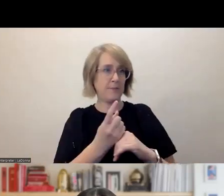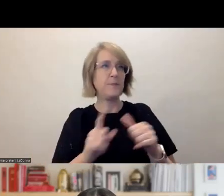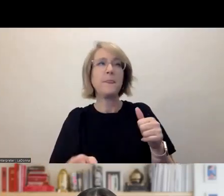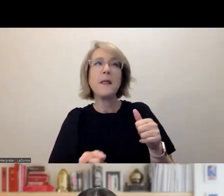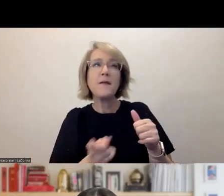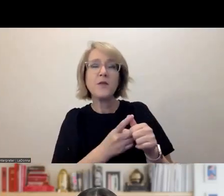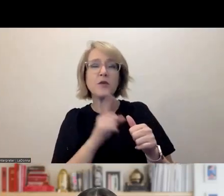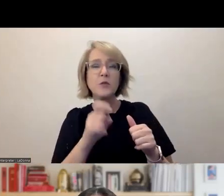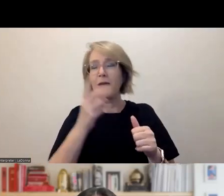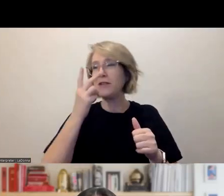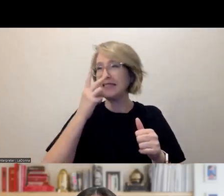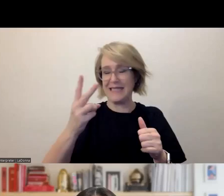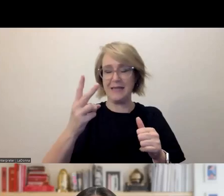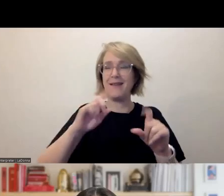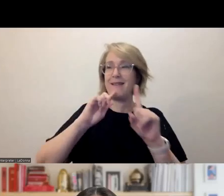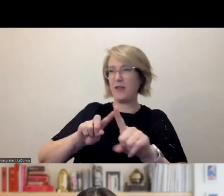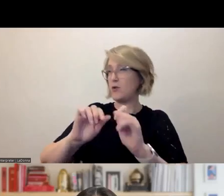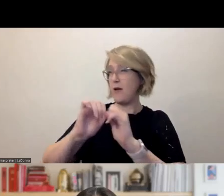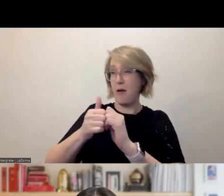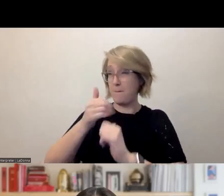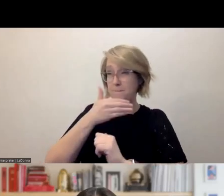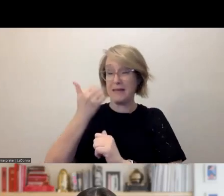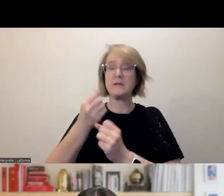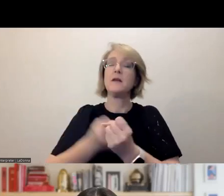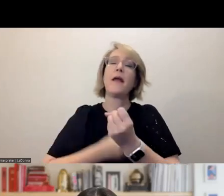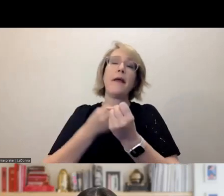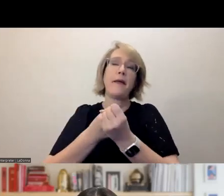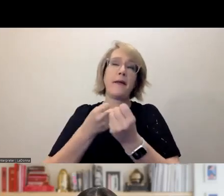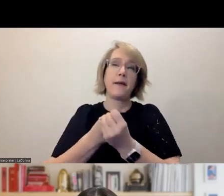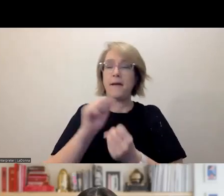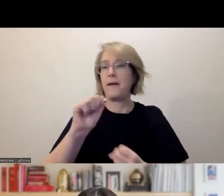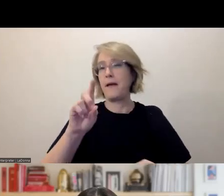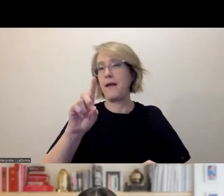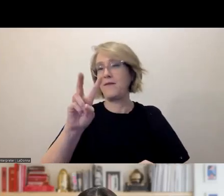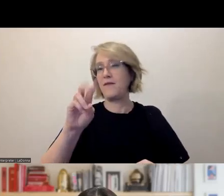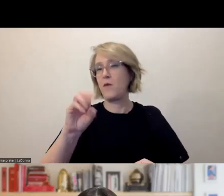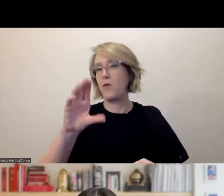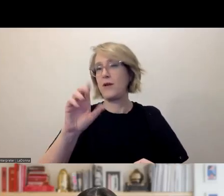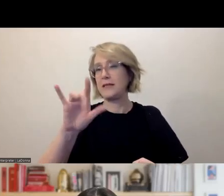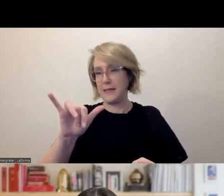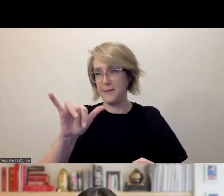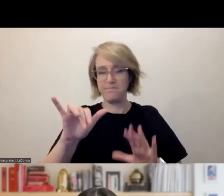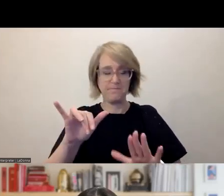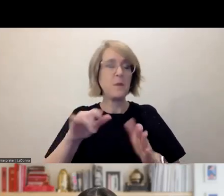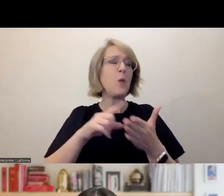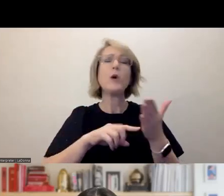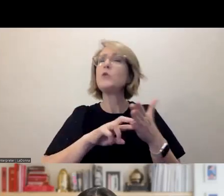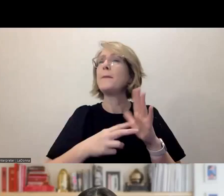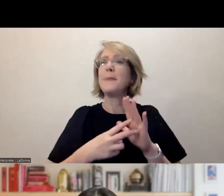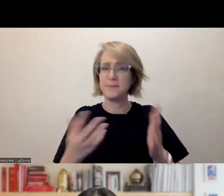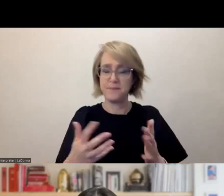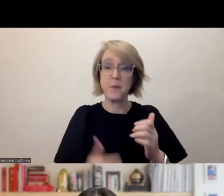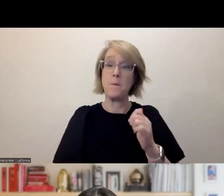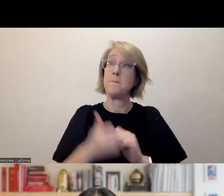look at advocacy and recognize the fact that most people get into advocacy